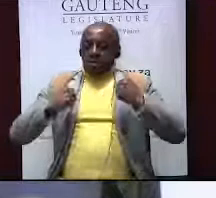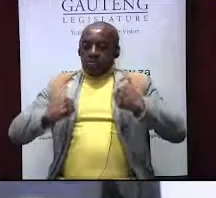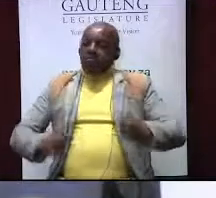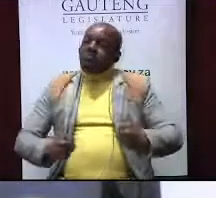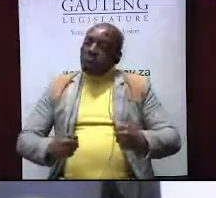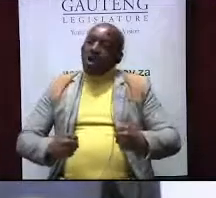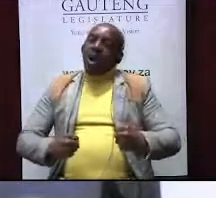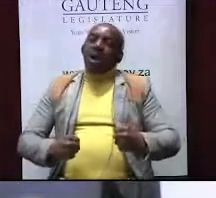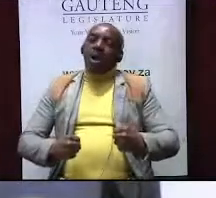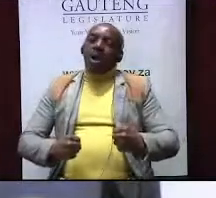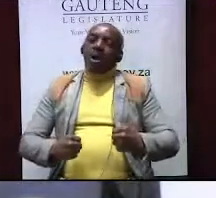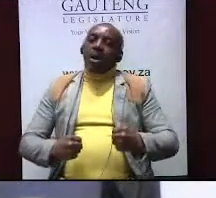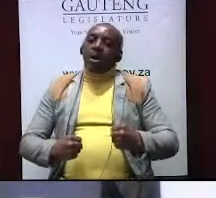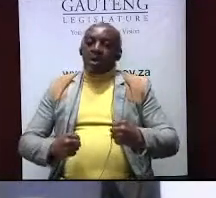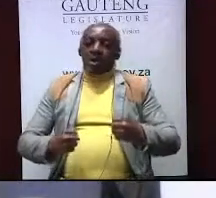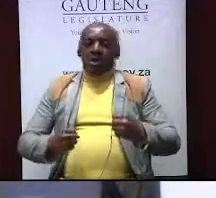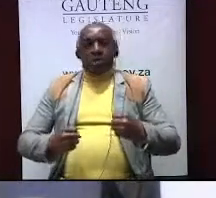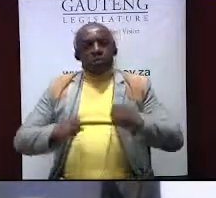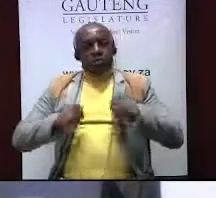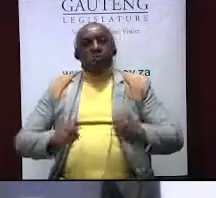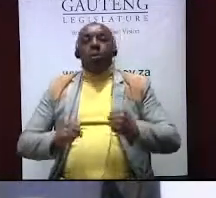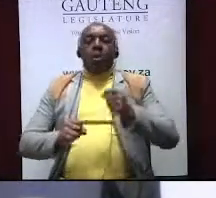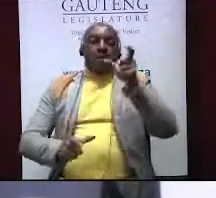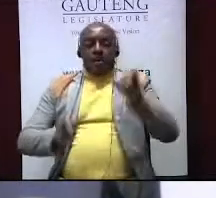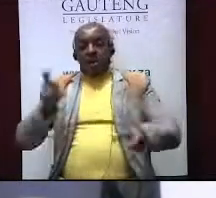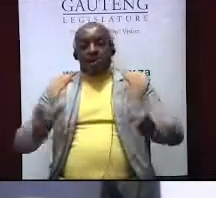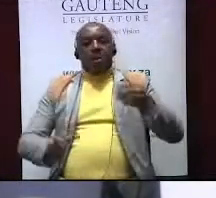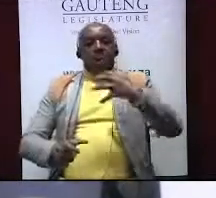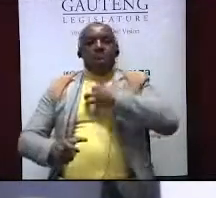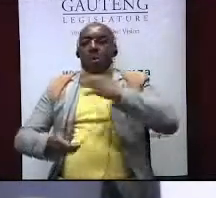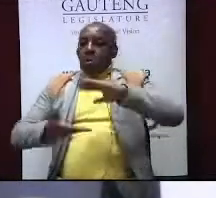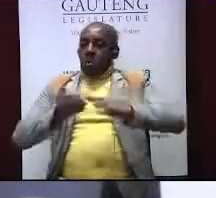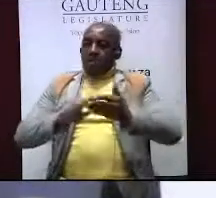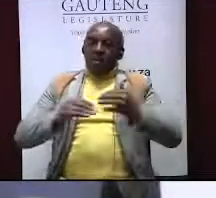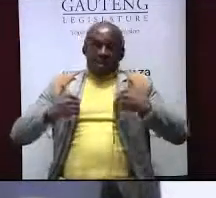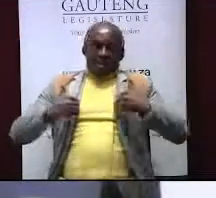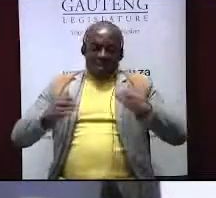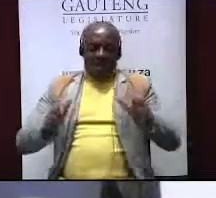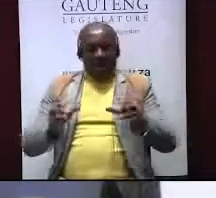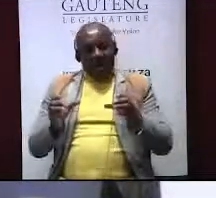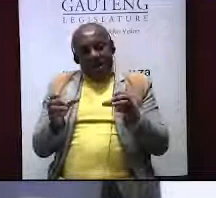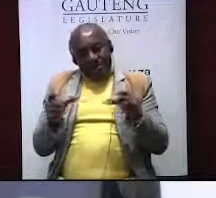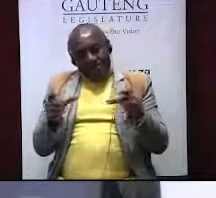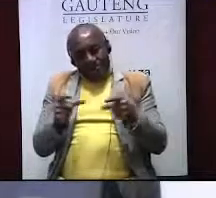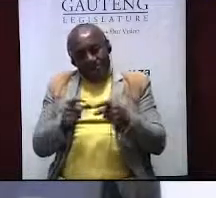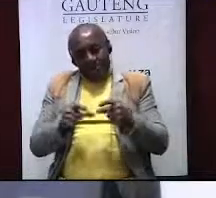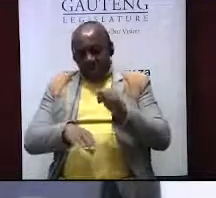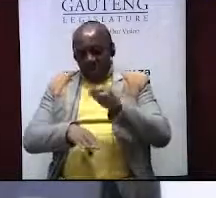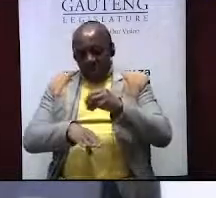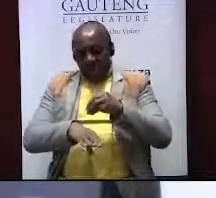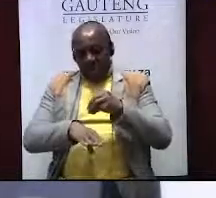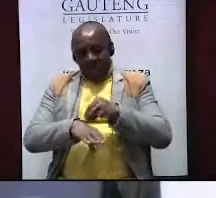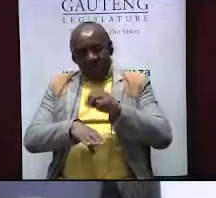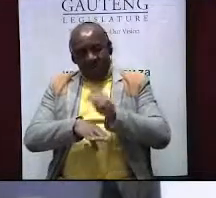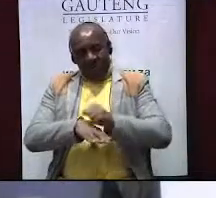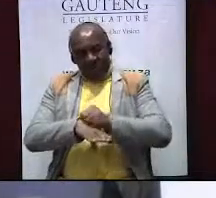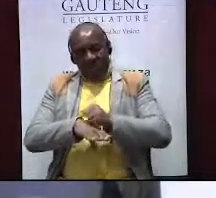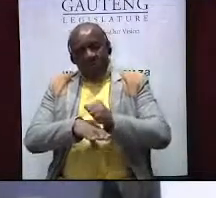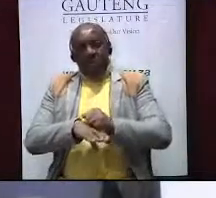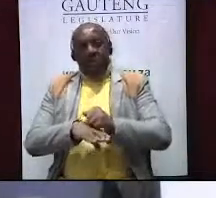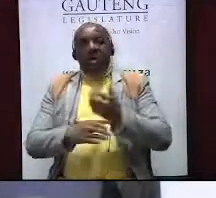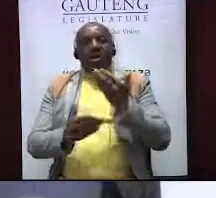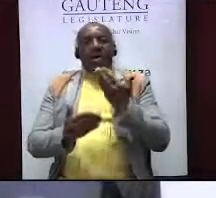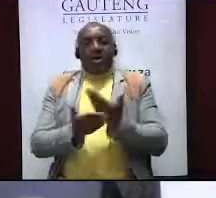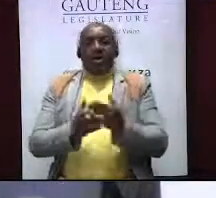strong, be the strong people of our community and start like a small little stone that goes into a river. Be bigger,